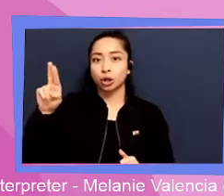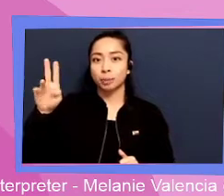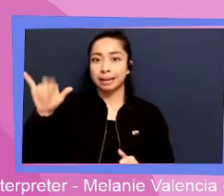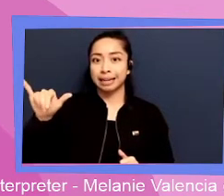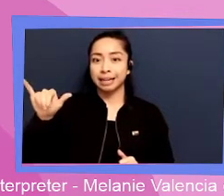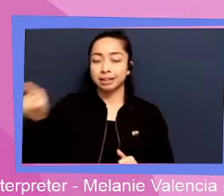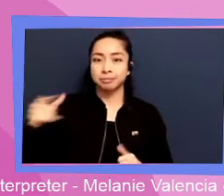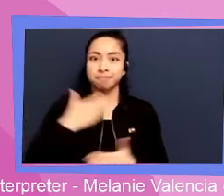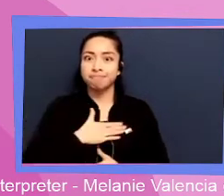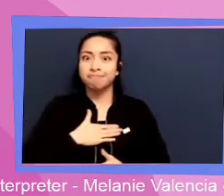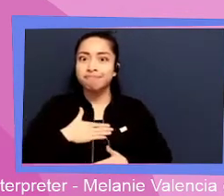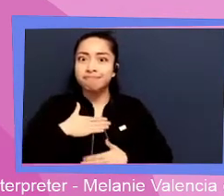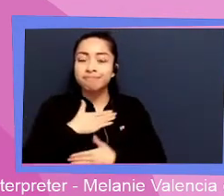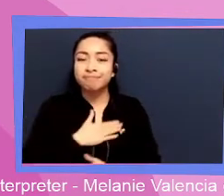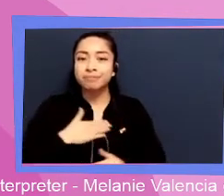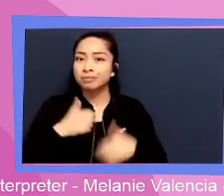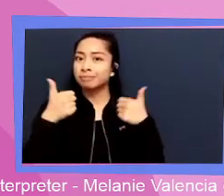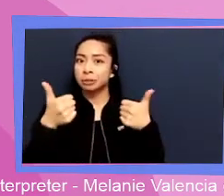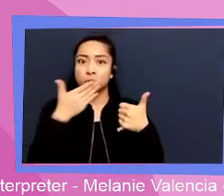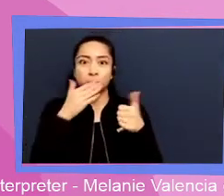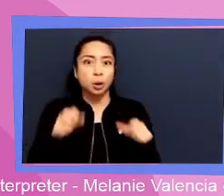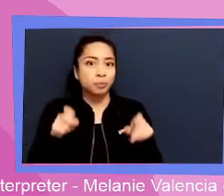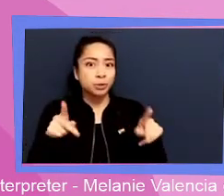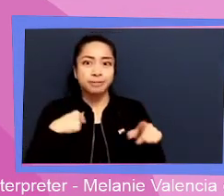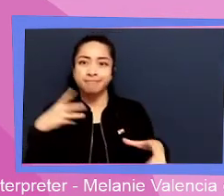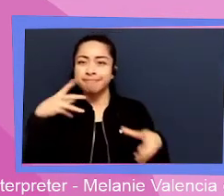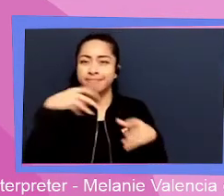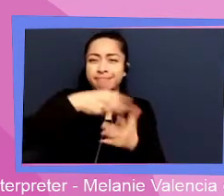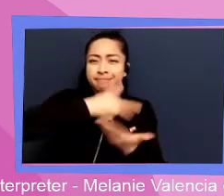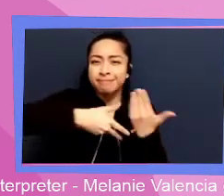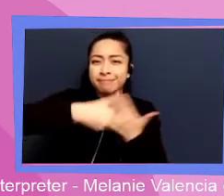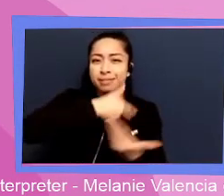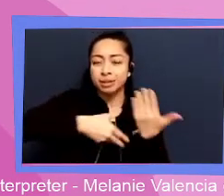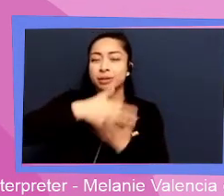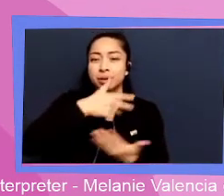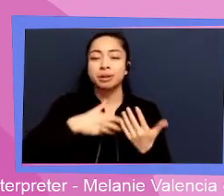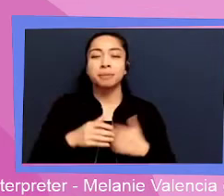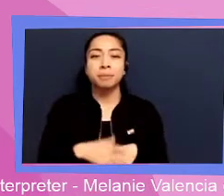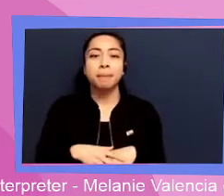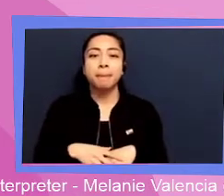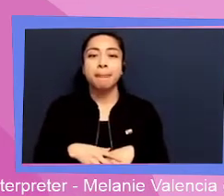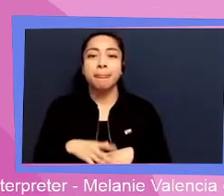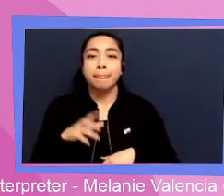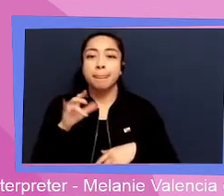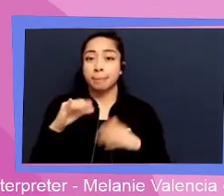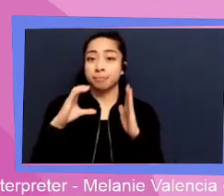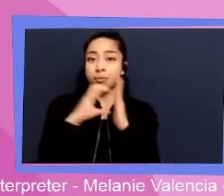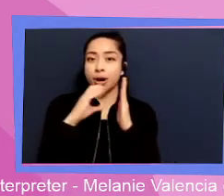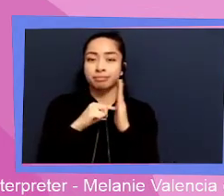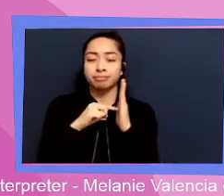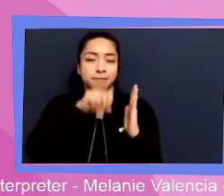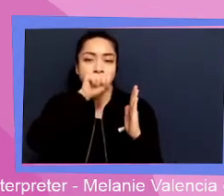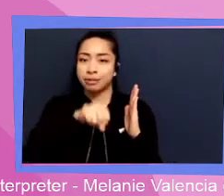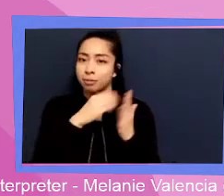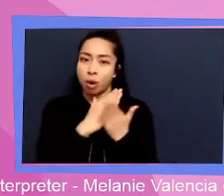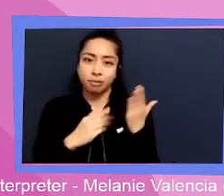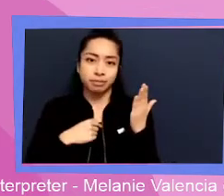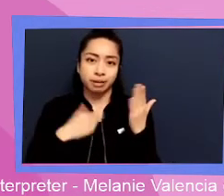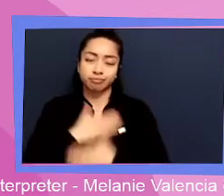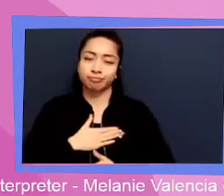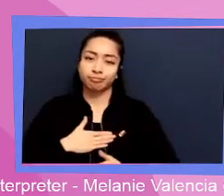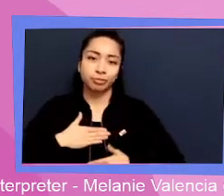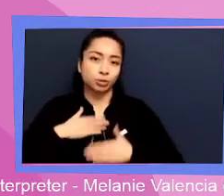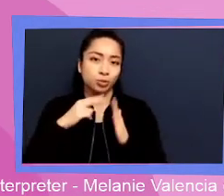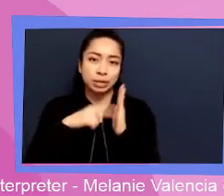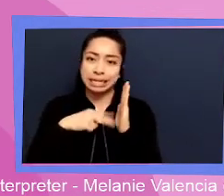finds out that it's a lot more than that, of course. But this scene is also one of my favorite scenes to read, especially at